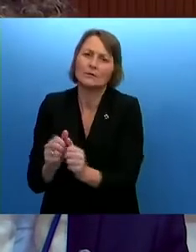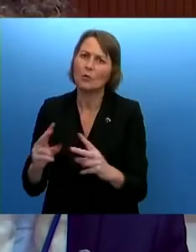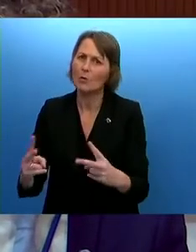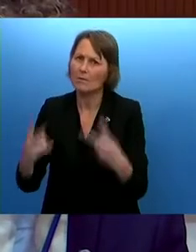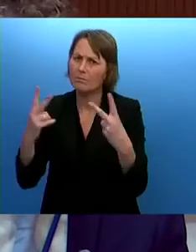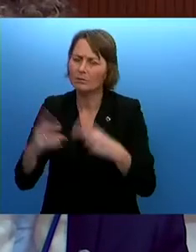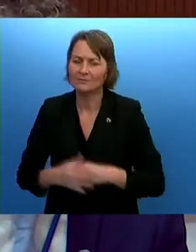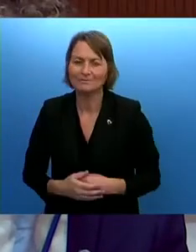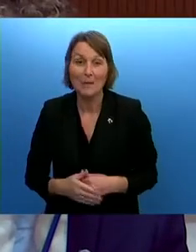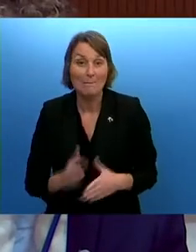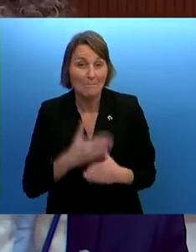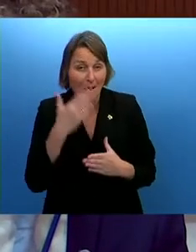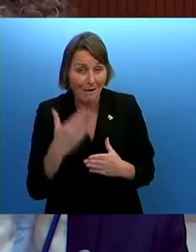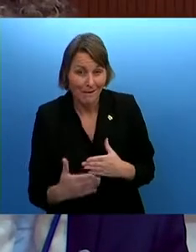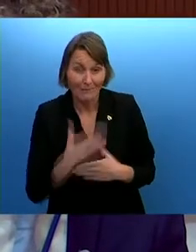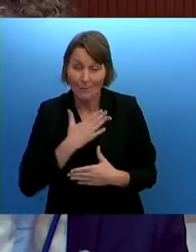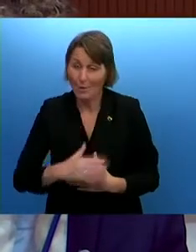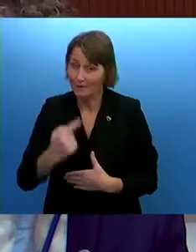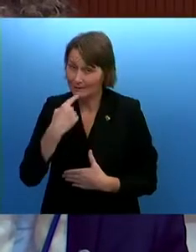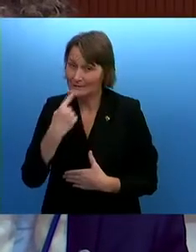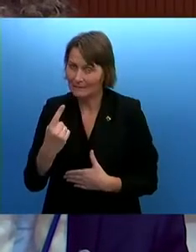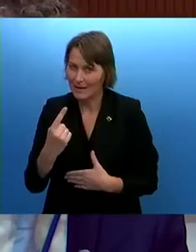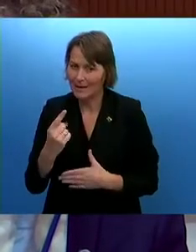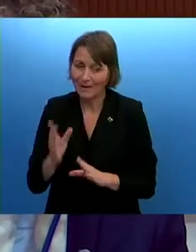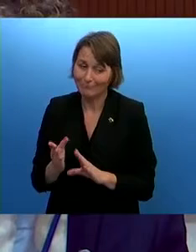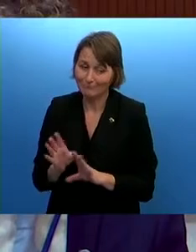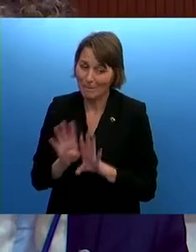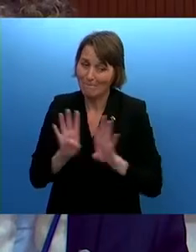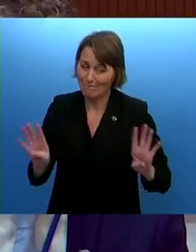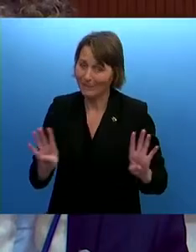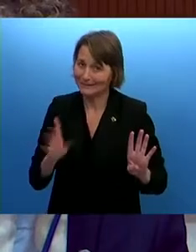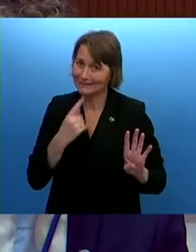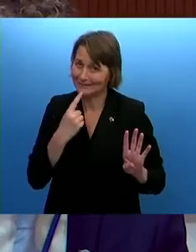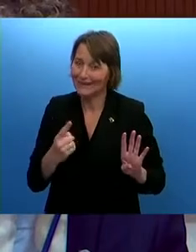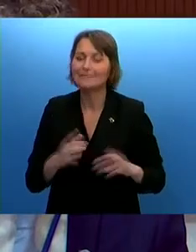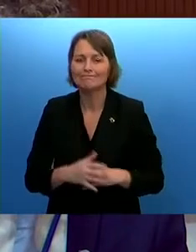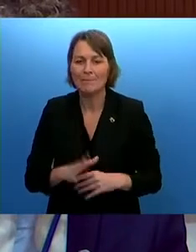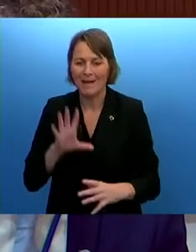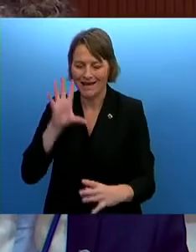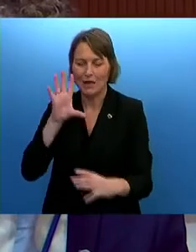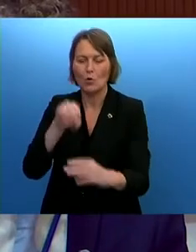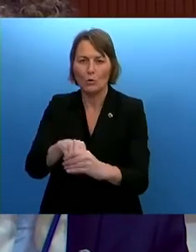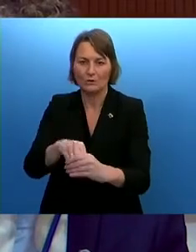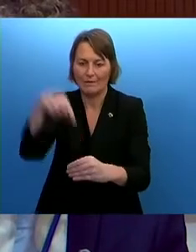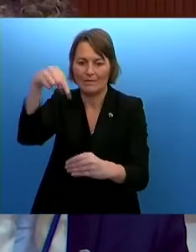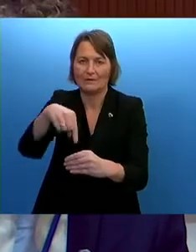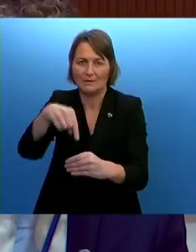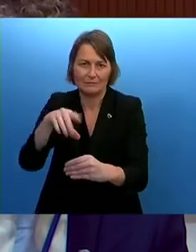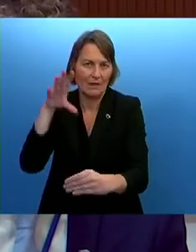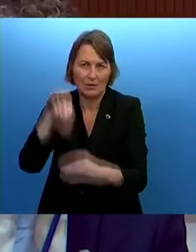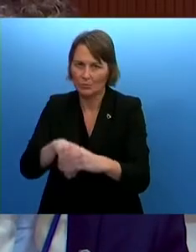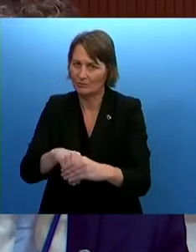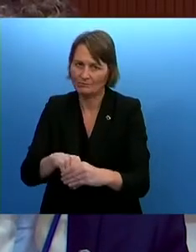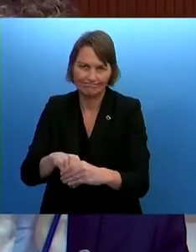final word that has been made by many of our panelists, and that is inclusion. If we